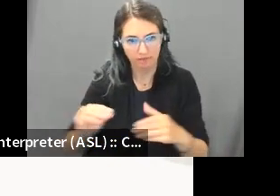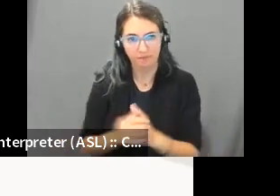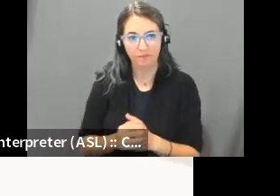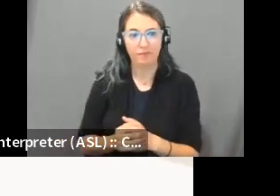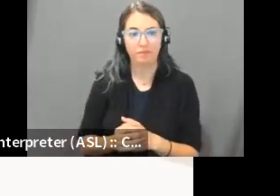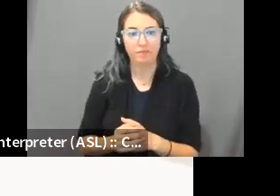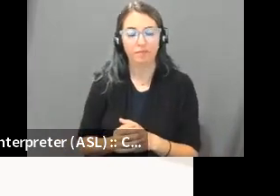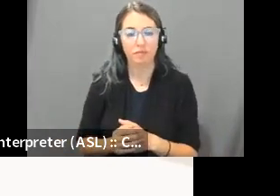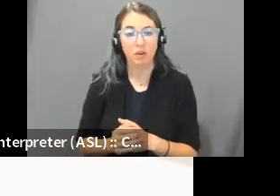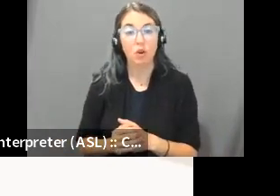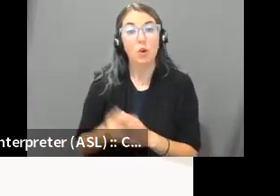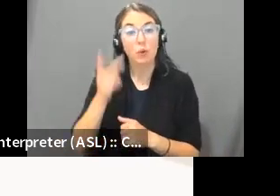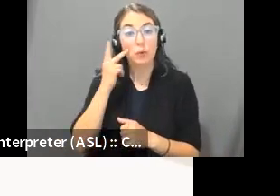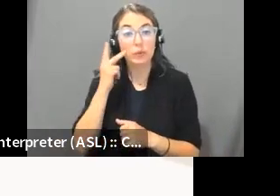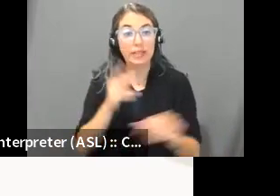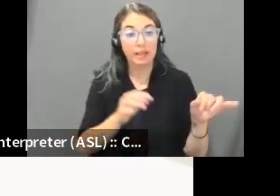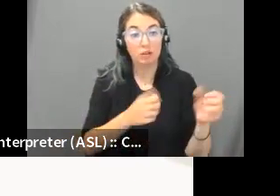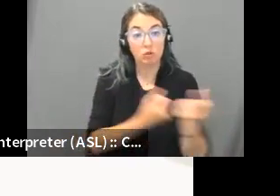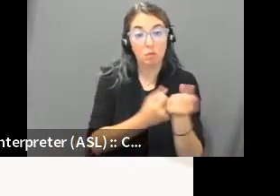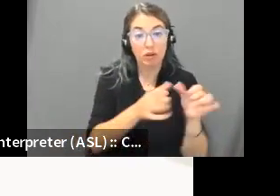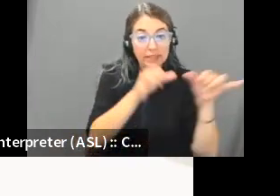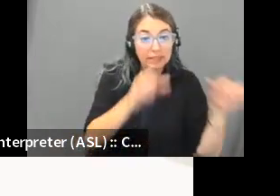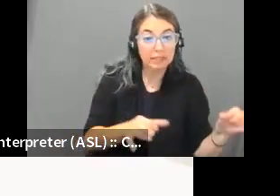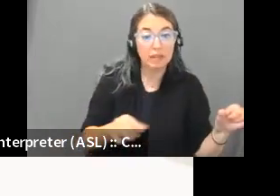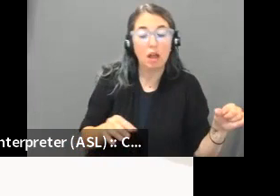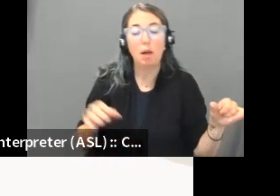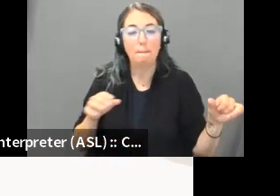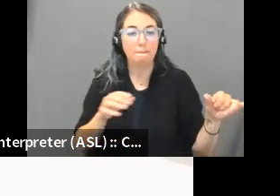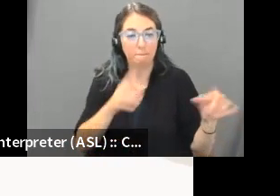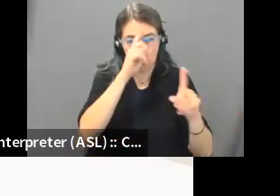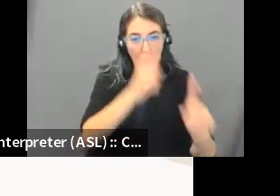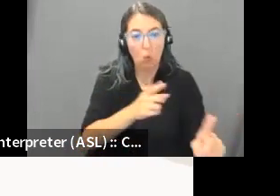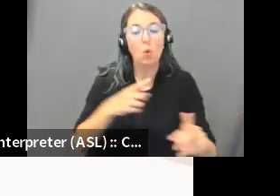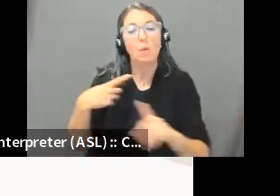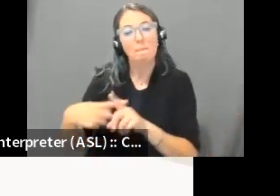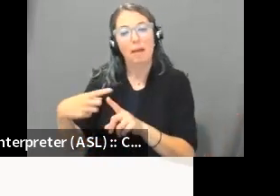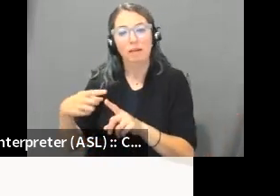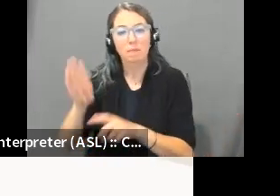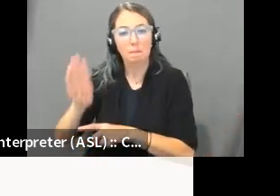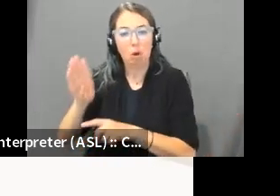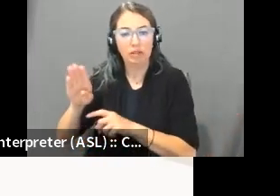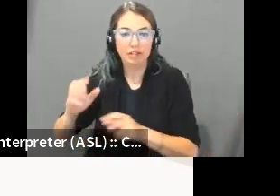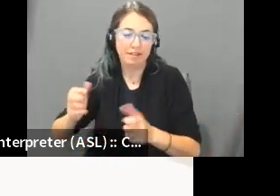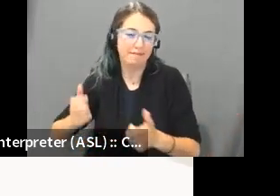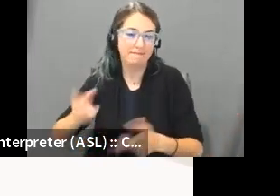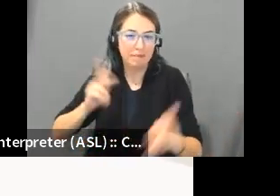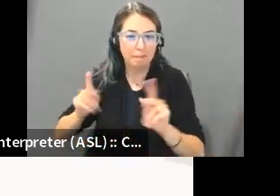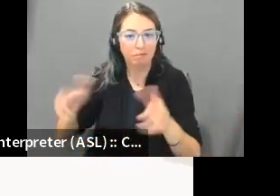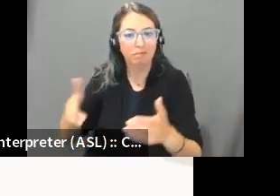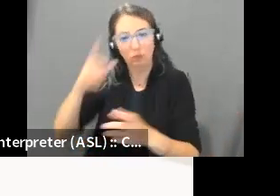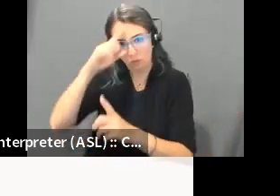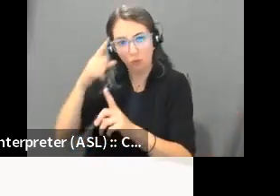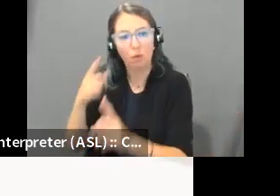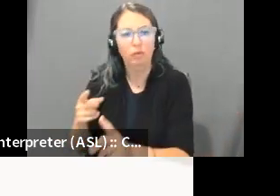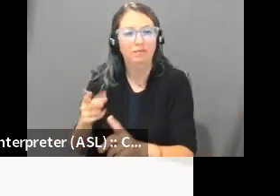group was trying to support. So in-house quality and safety, community, external and safety and quality, different